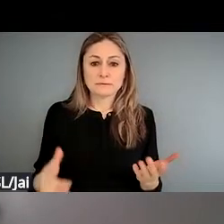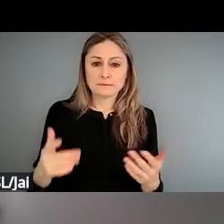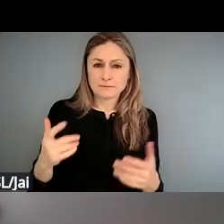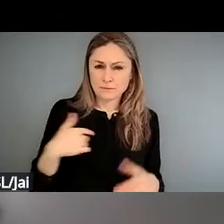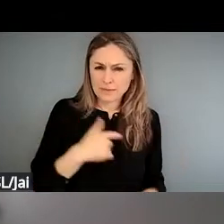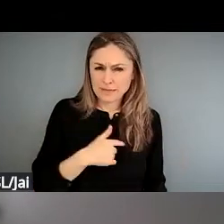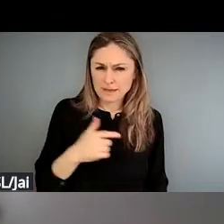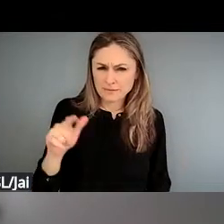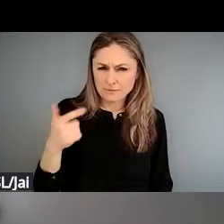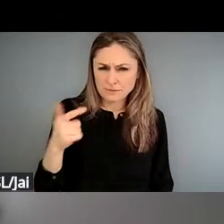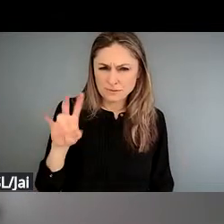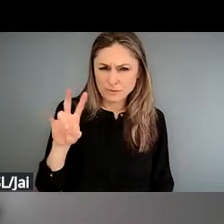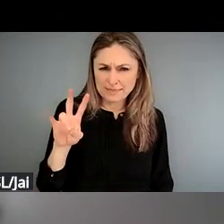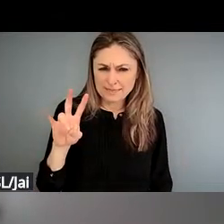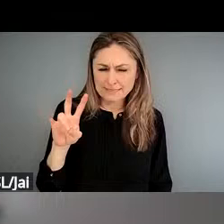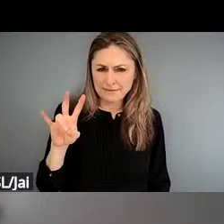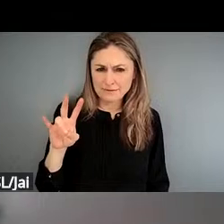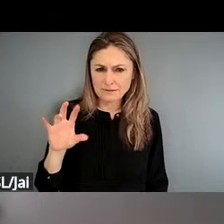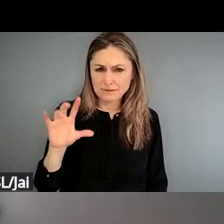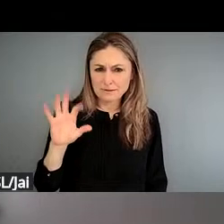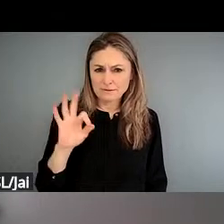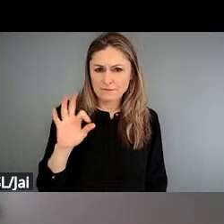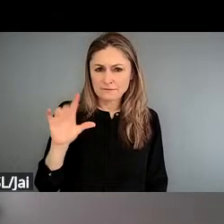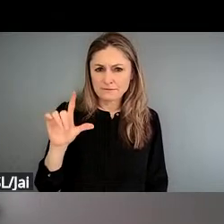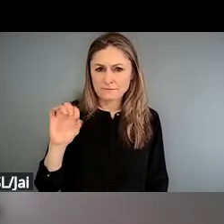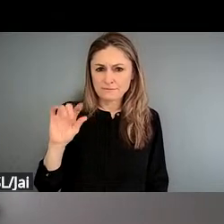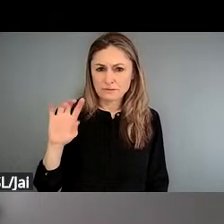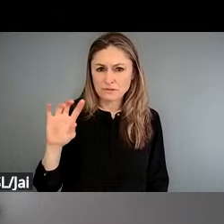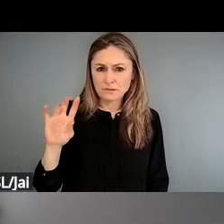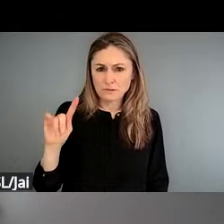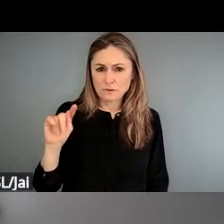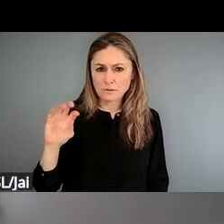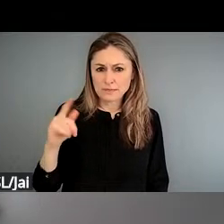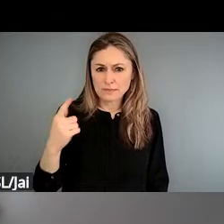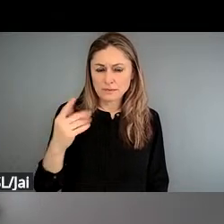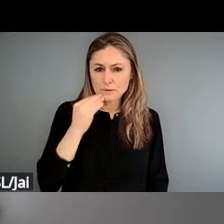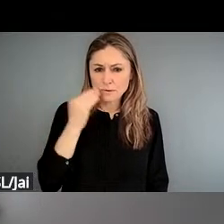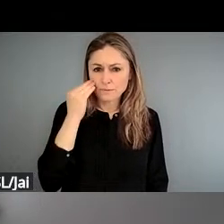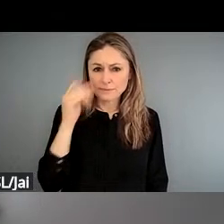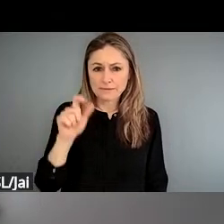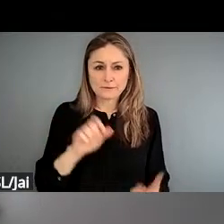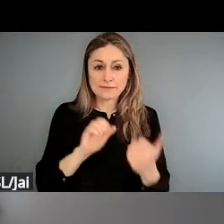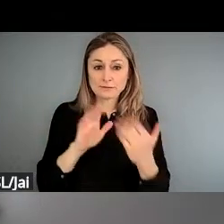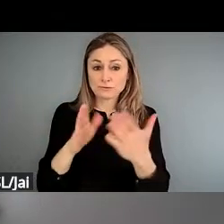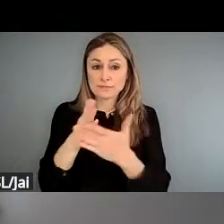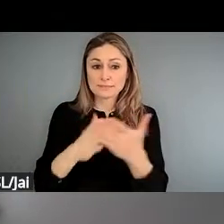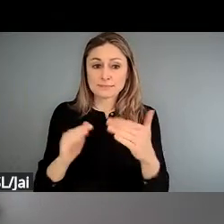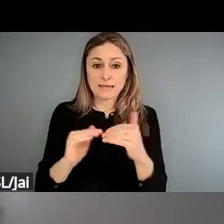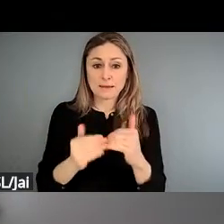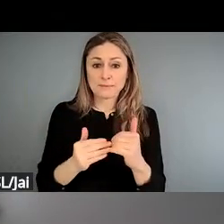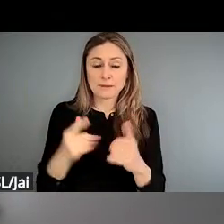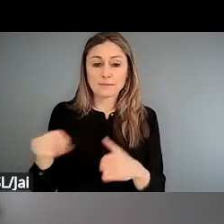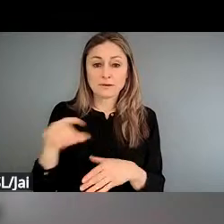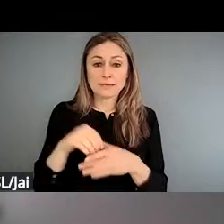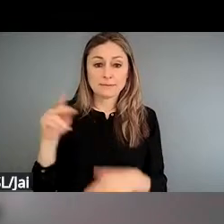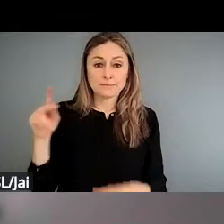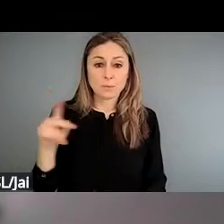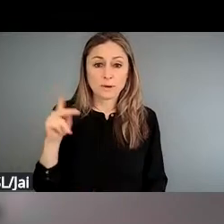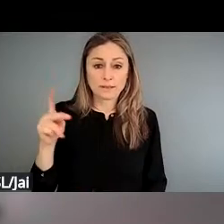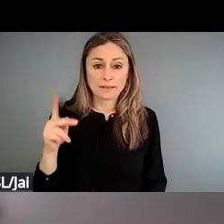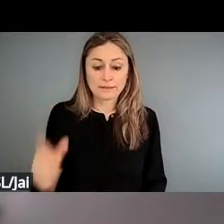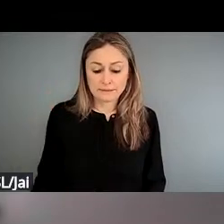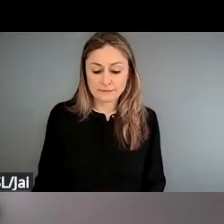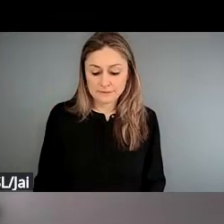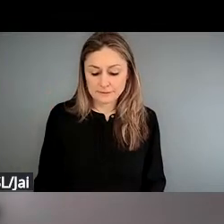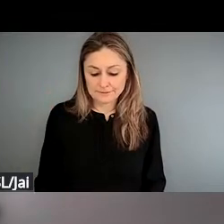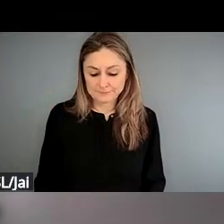27 floating homes or more that need to be addressed somehow? They're in Portland city